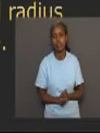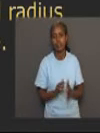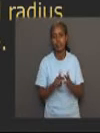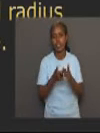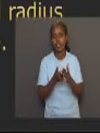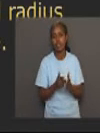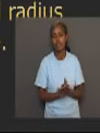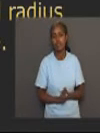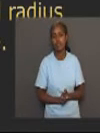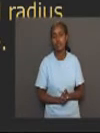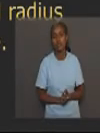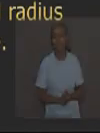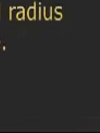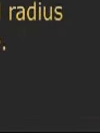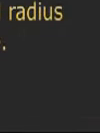Begin.